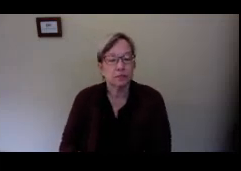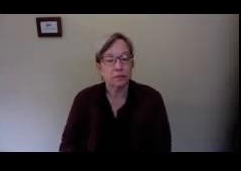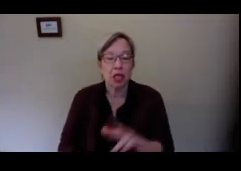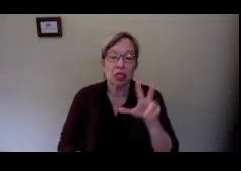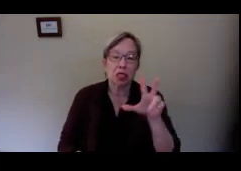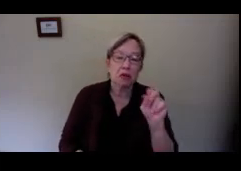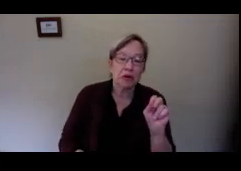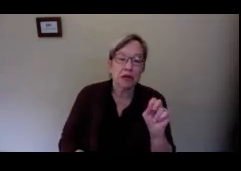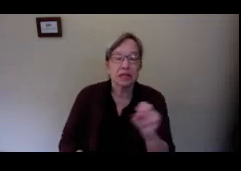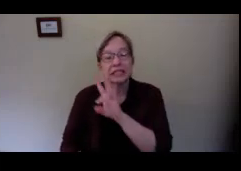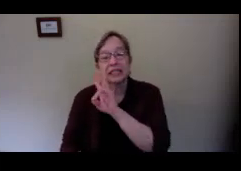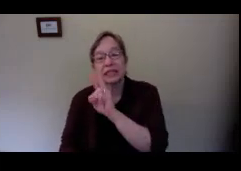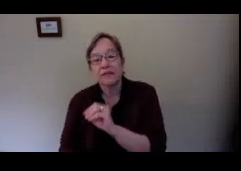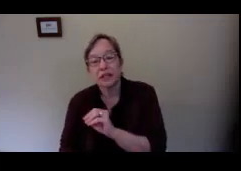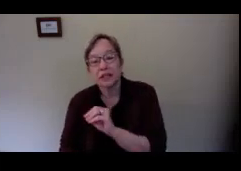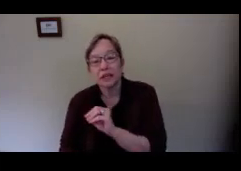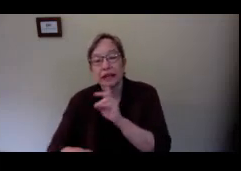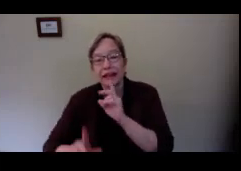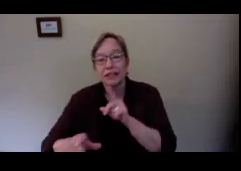30, 70,